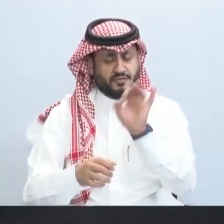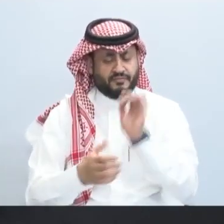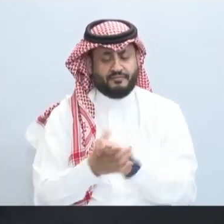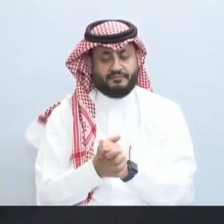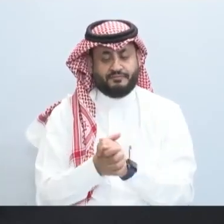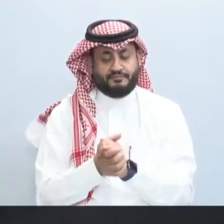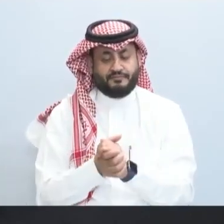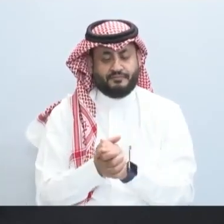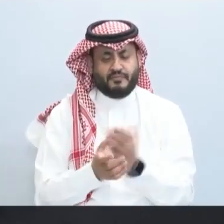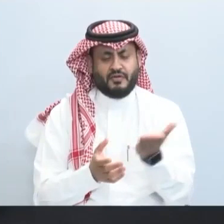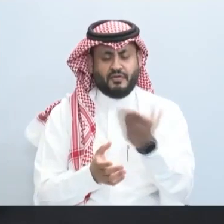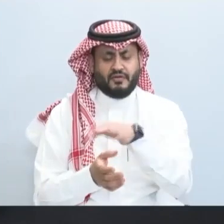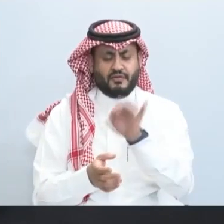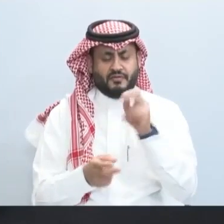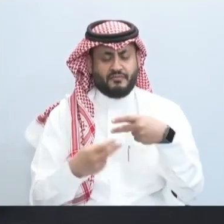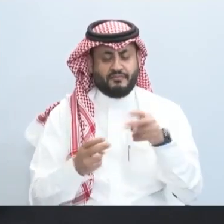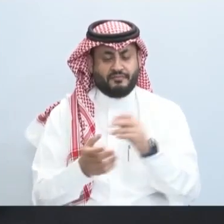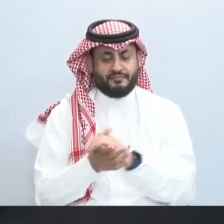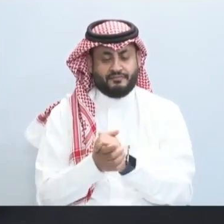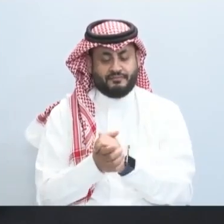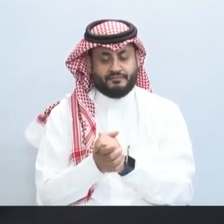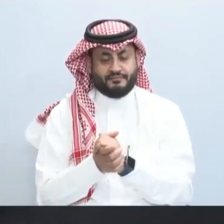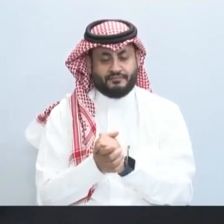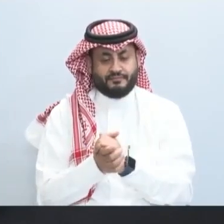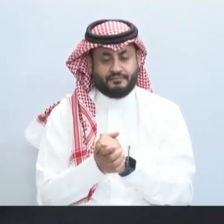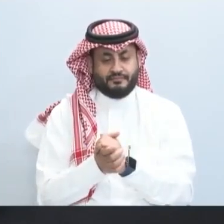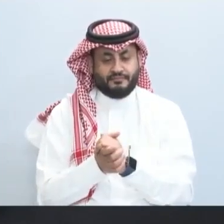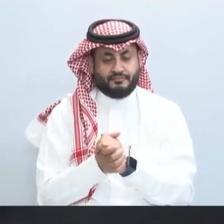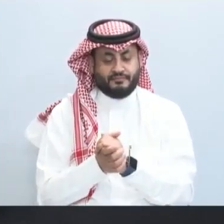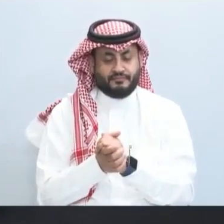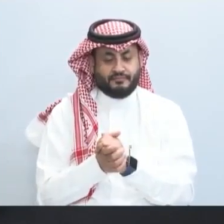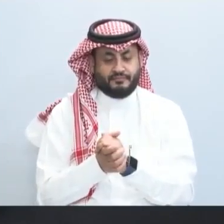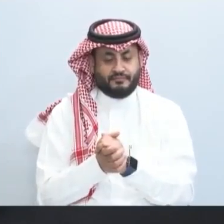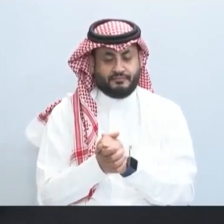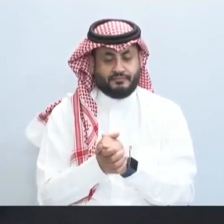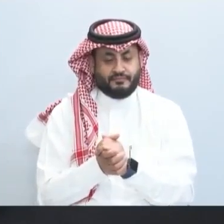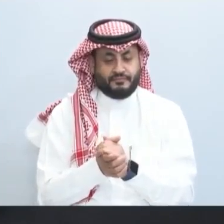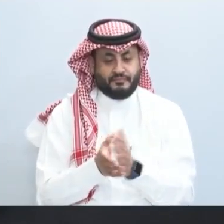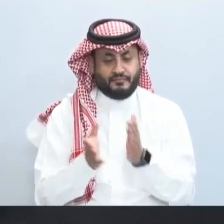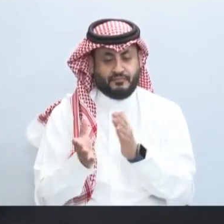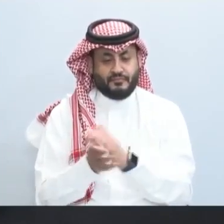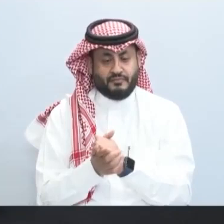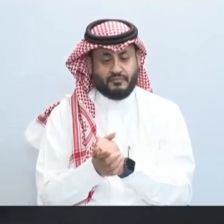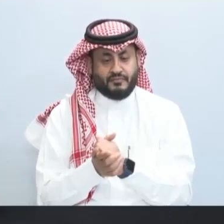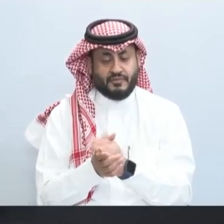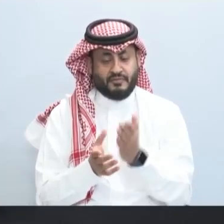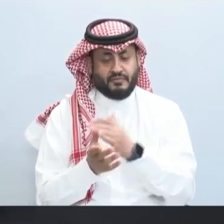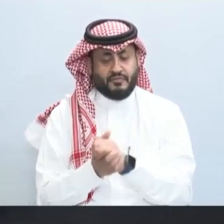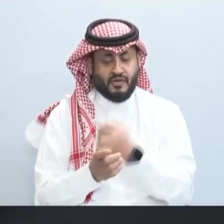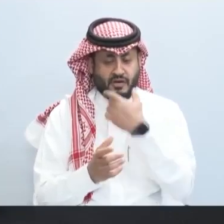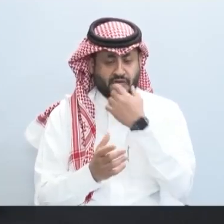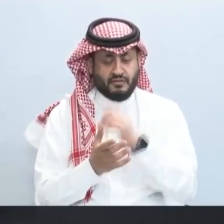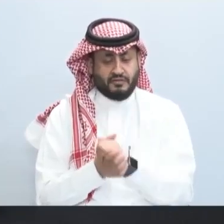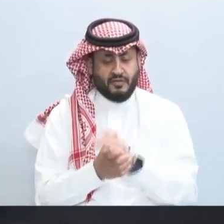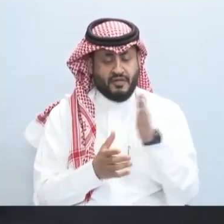to Oman, or I am going to Lebanon, or even I am going to Riyadh, or